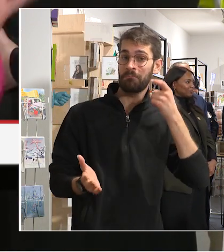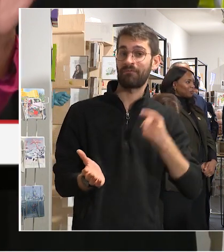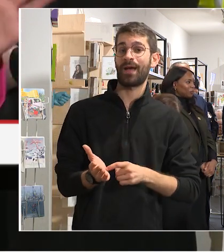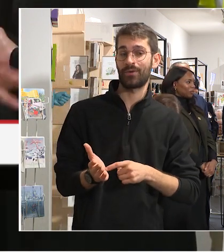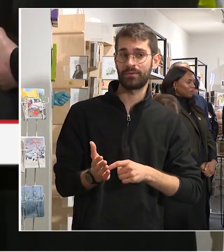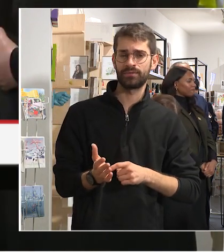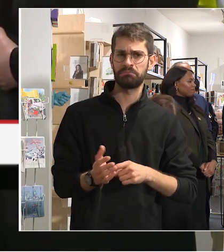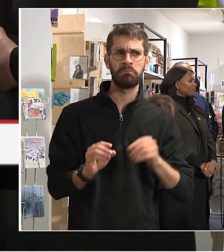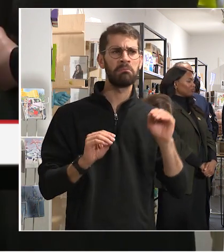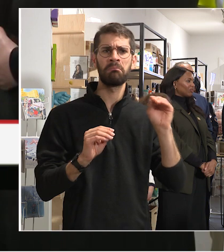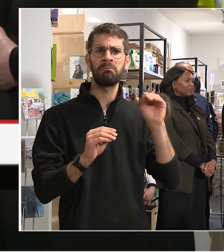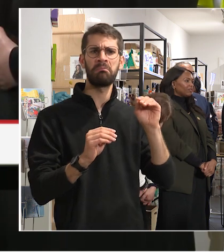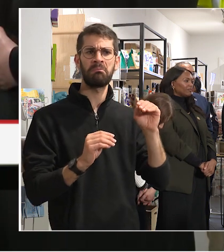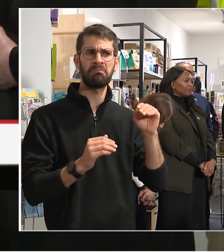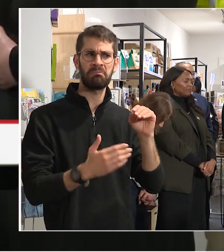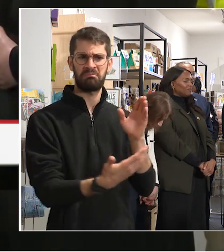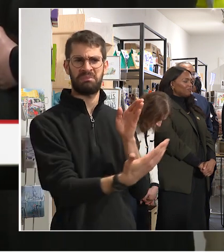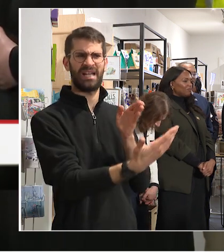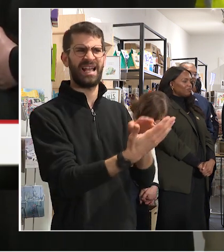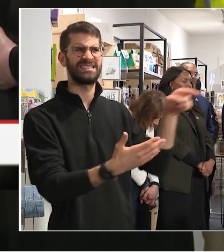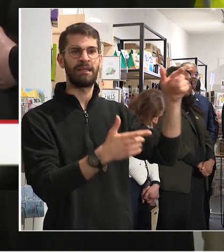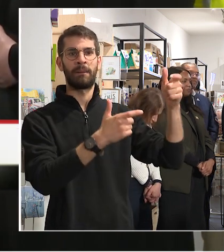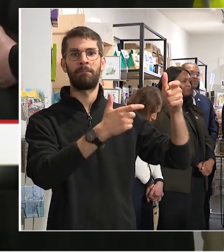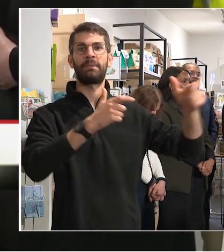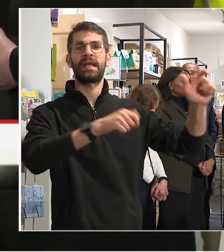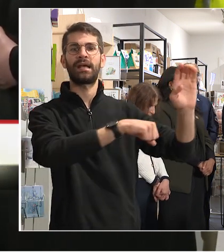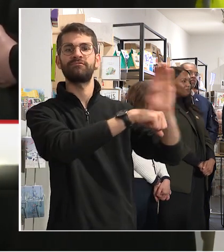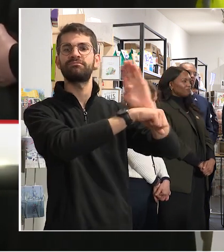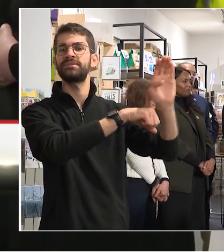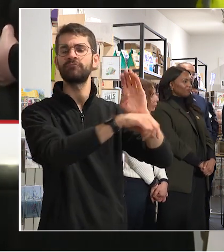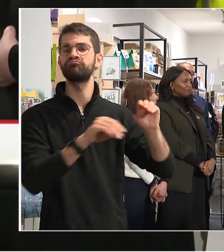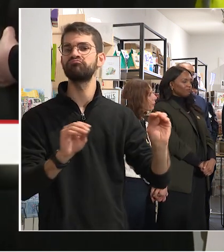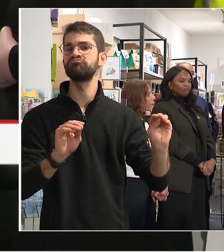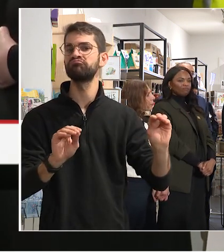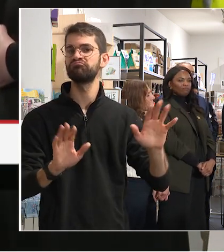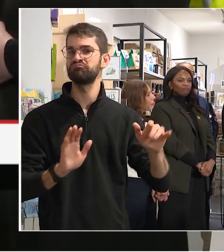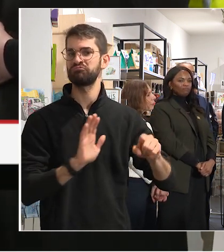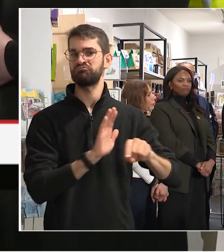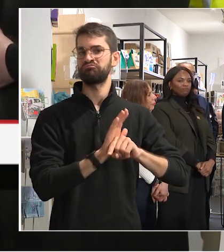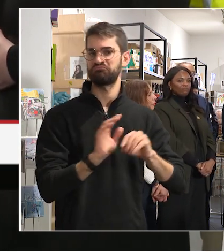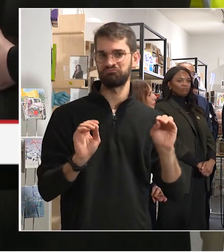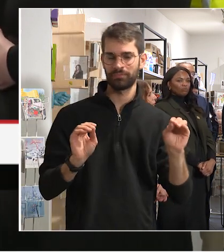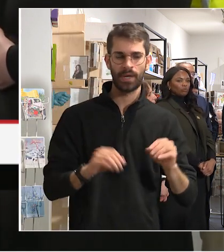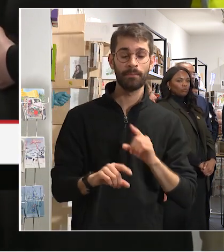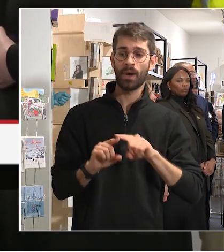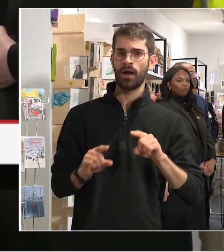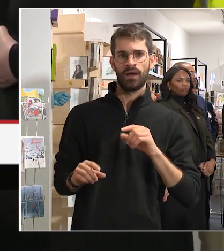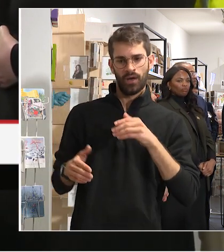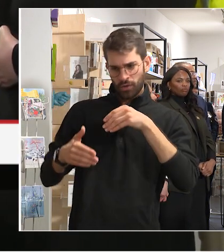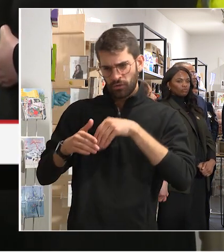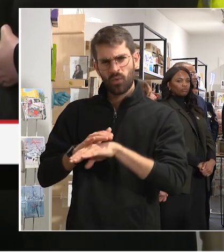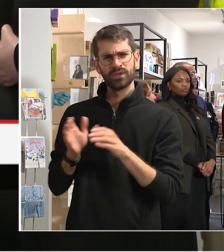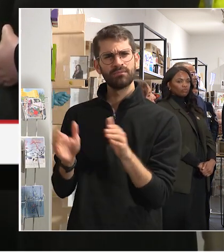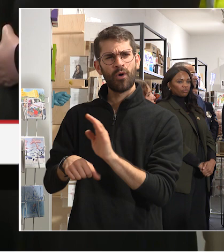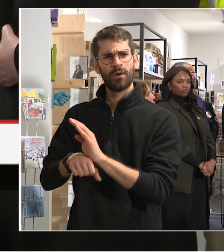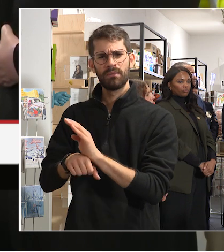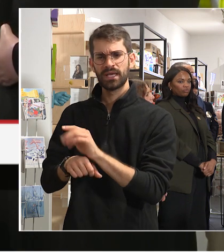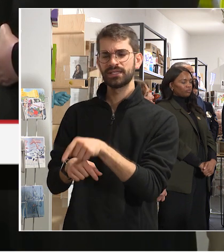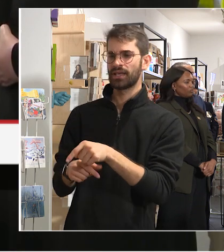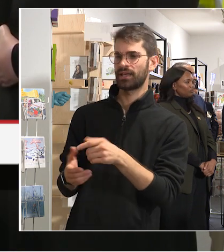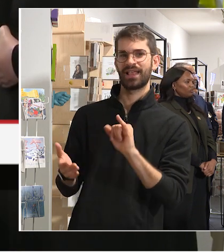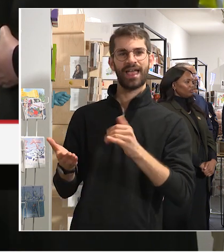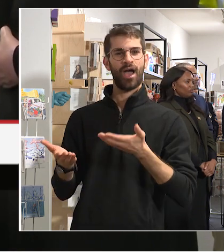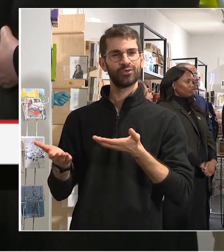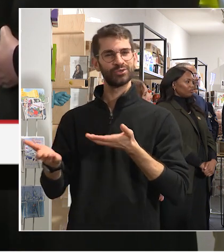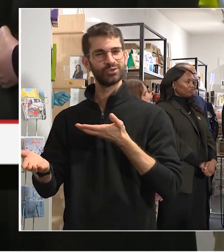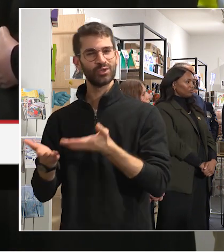against our other big, retailers, but the service you get and the know-how when you walk into a store and say,